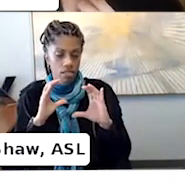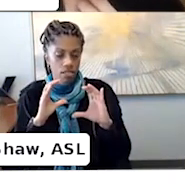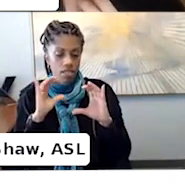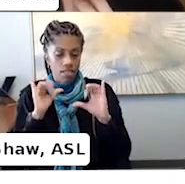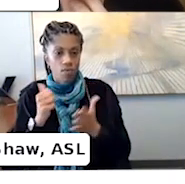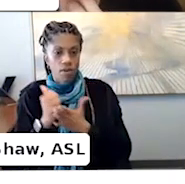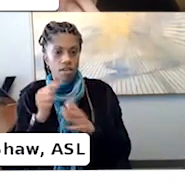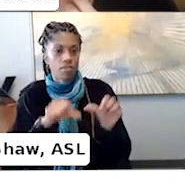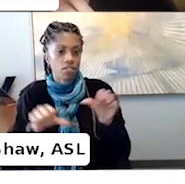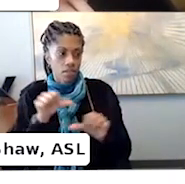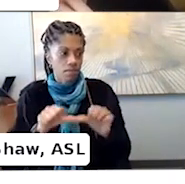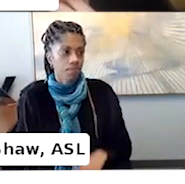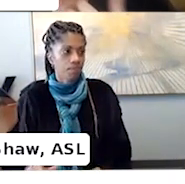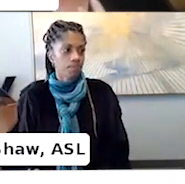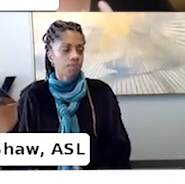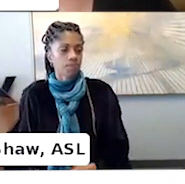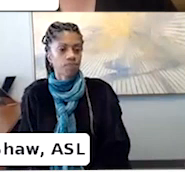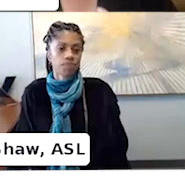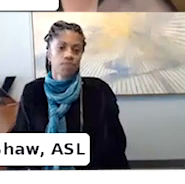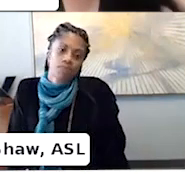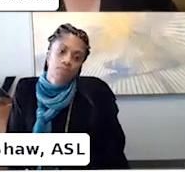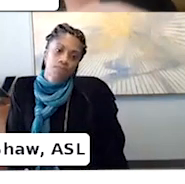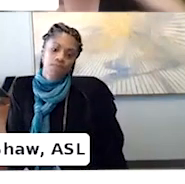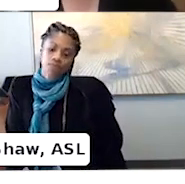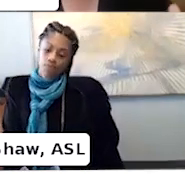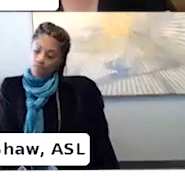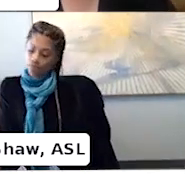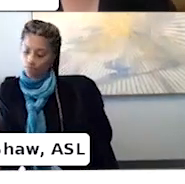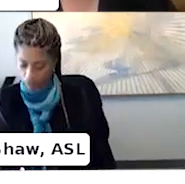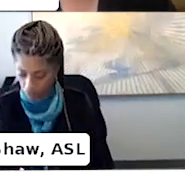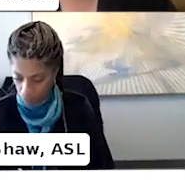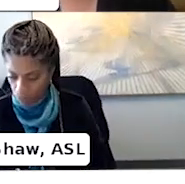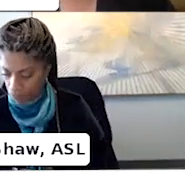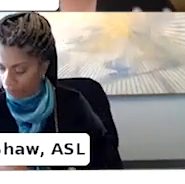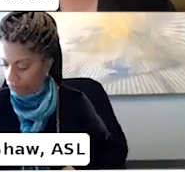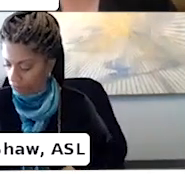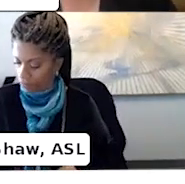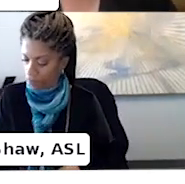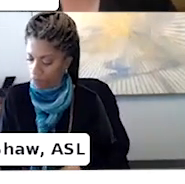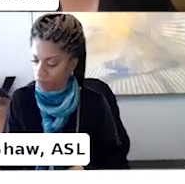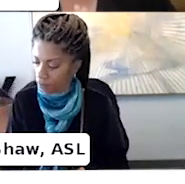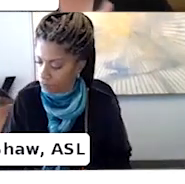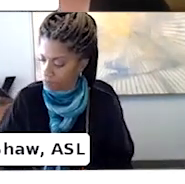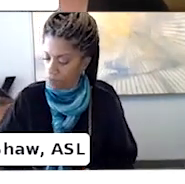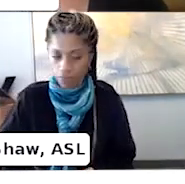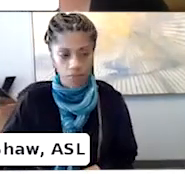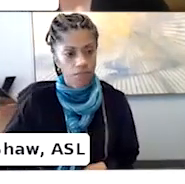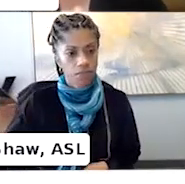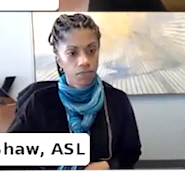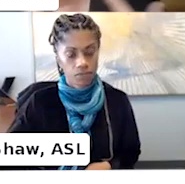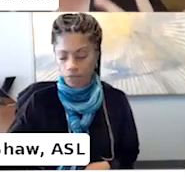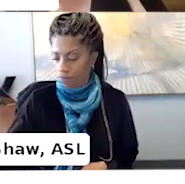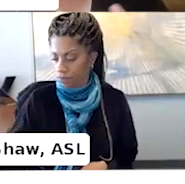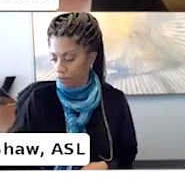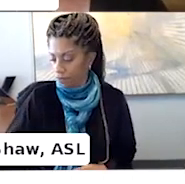forward. So I am just here really to set this scene here and give us a quick sense for those of you who